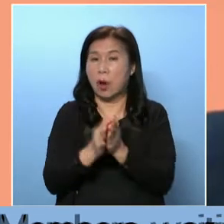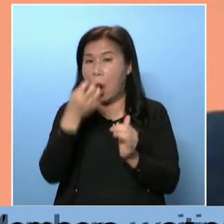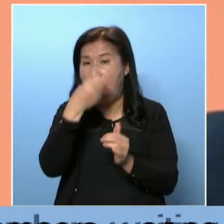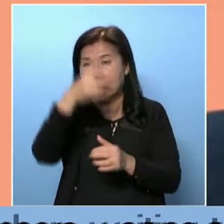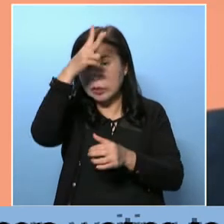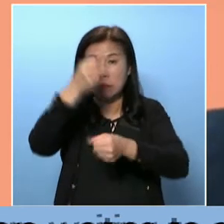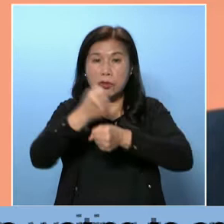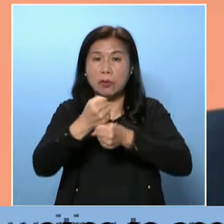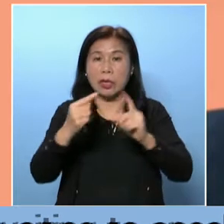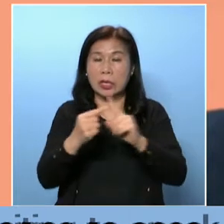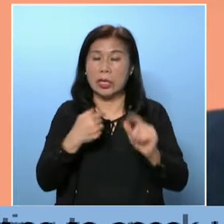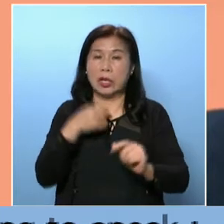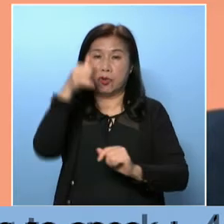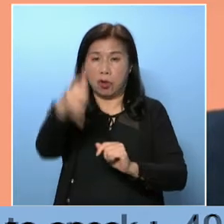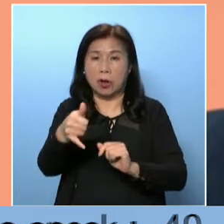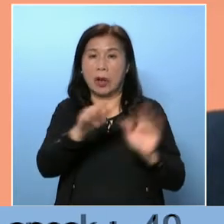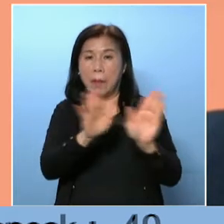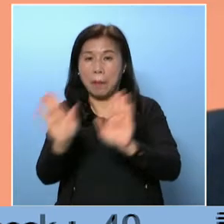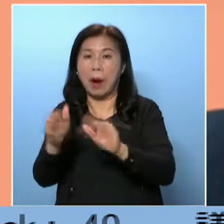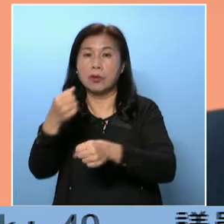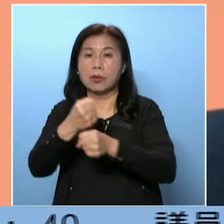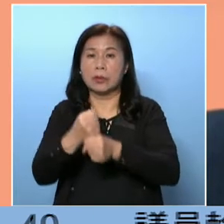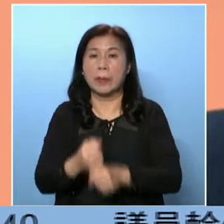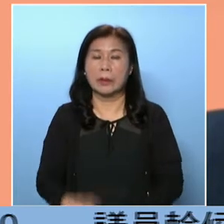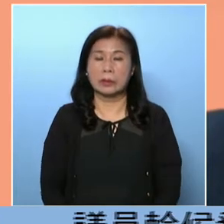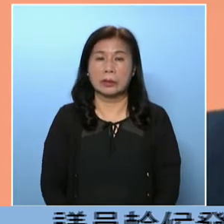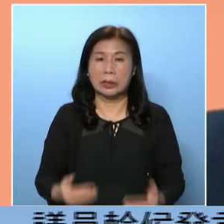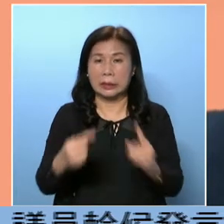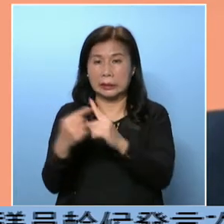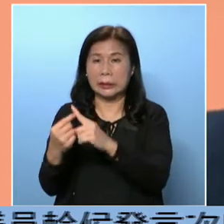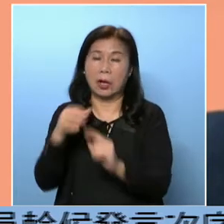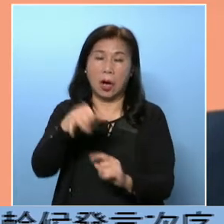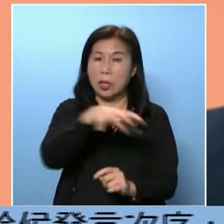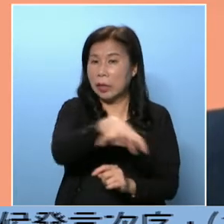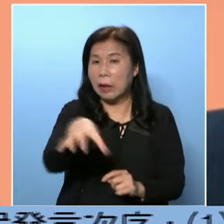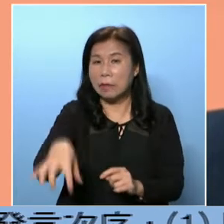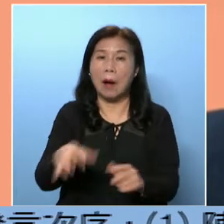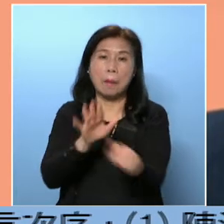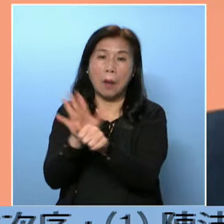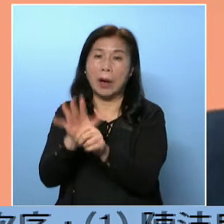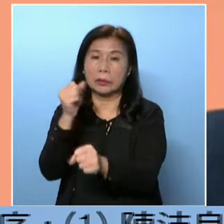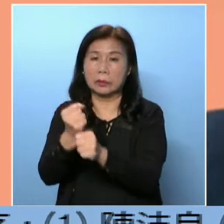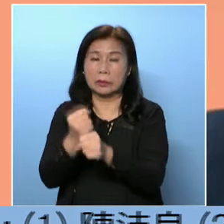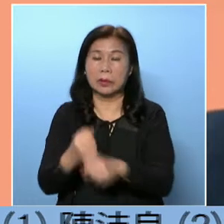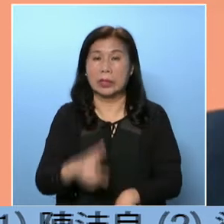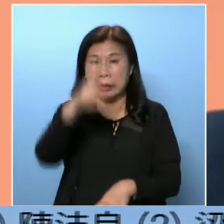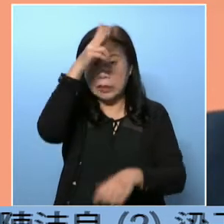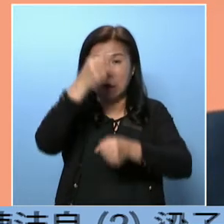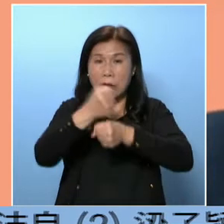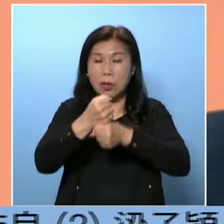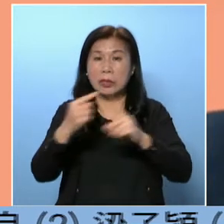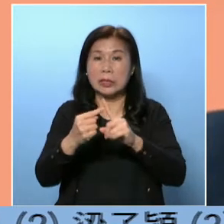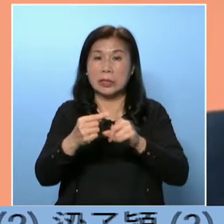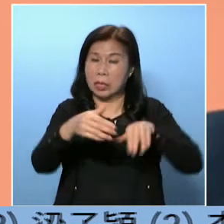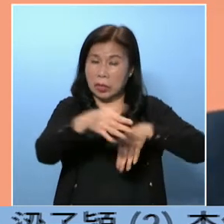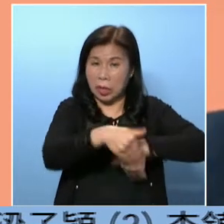said to me that we should cancel the work from home arrangements for the civil service. We should mobilize everyone in the